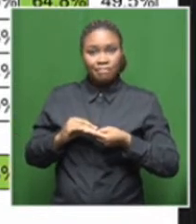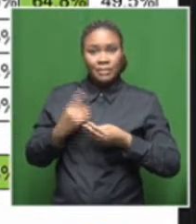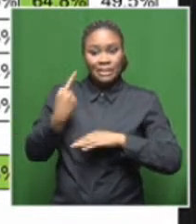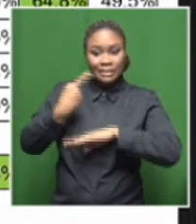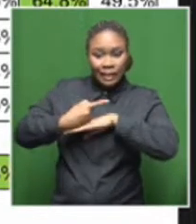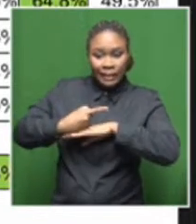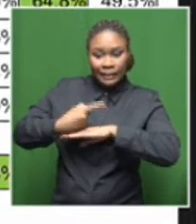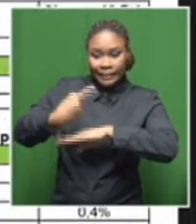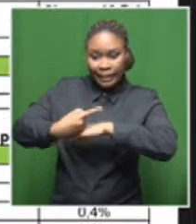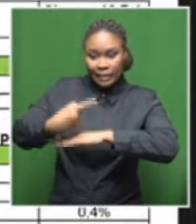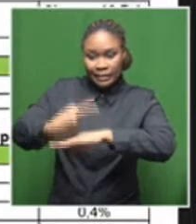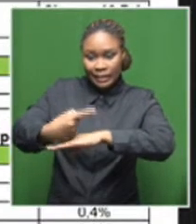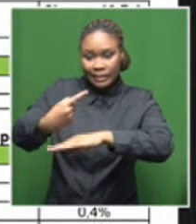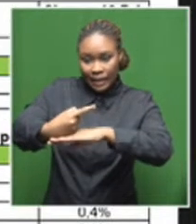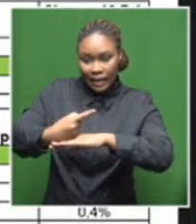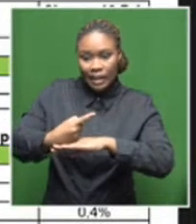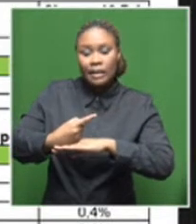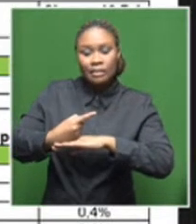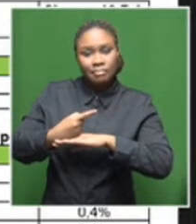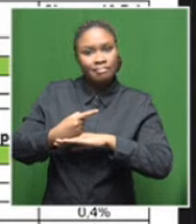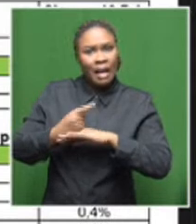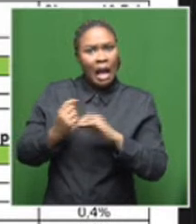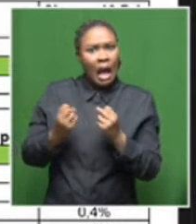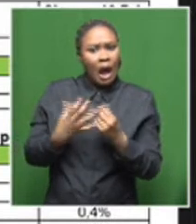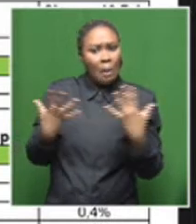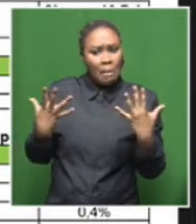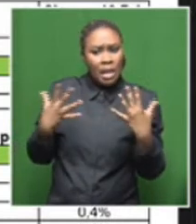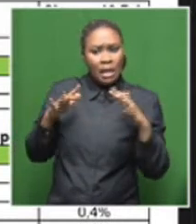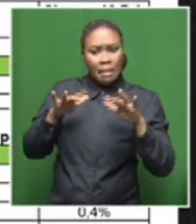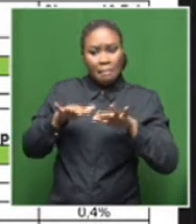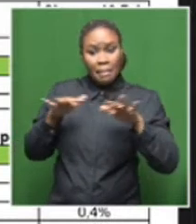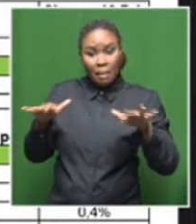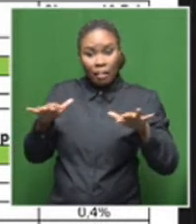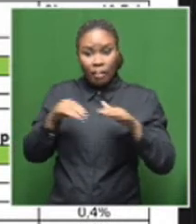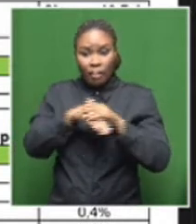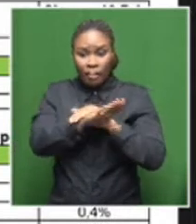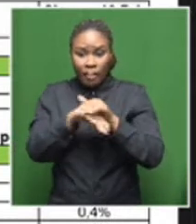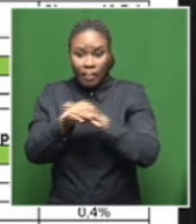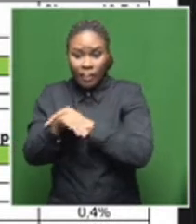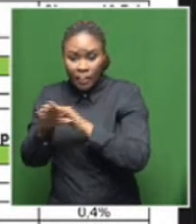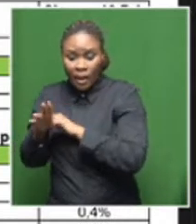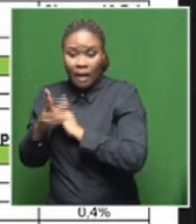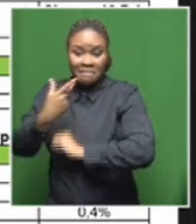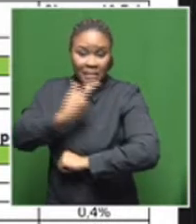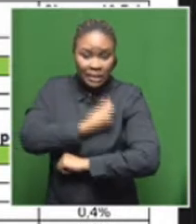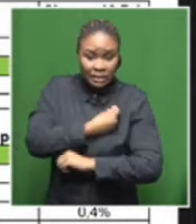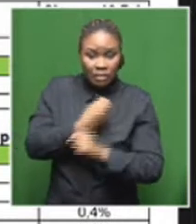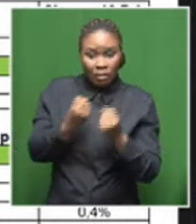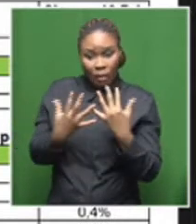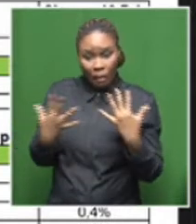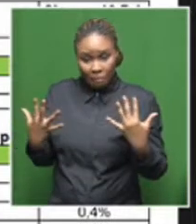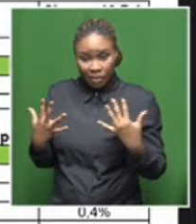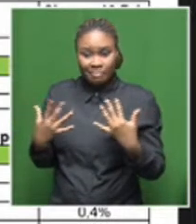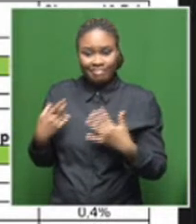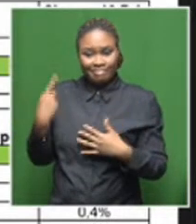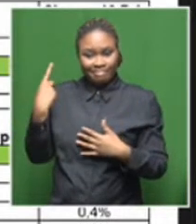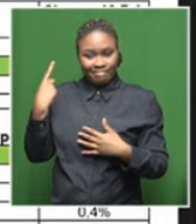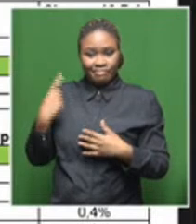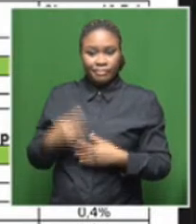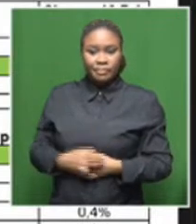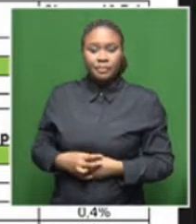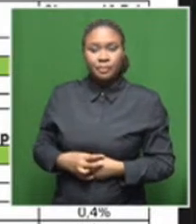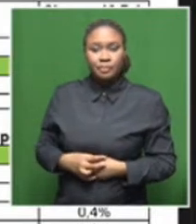the differences. So in terms of geography, what changes have we seen in that same